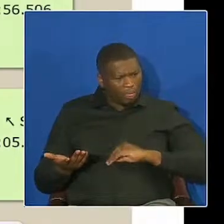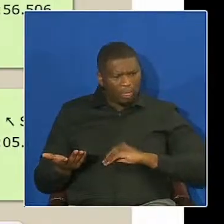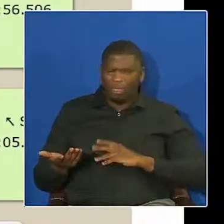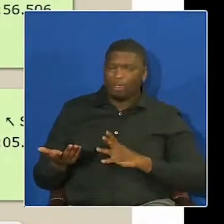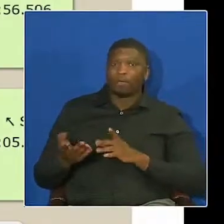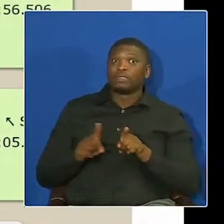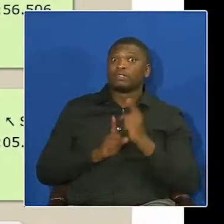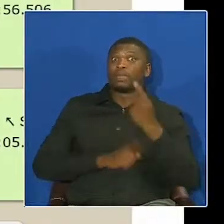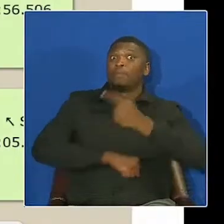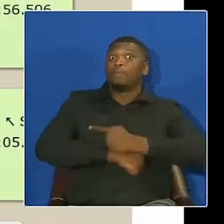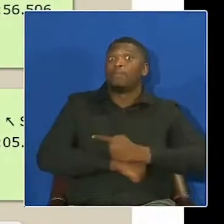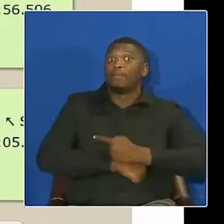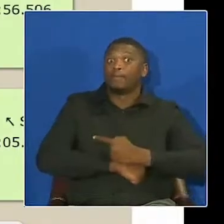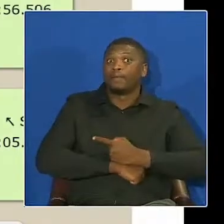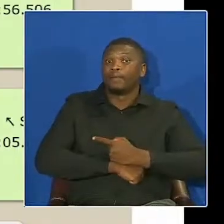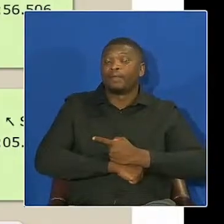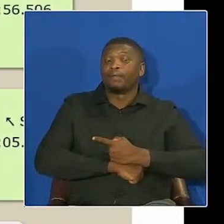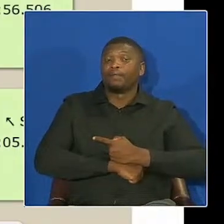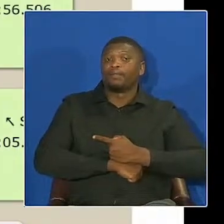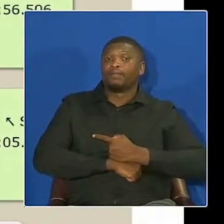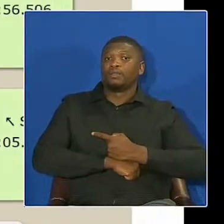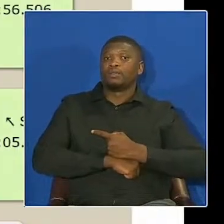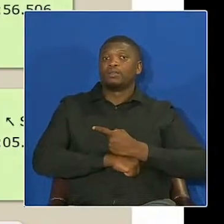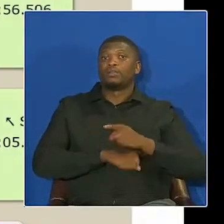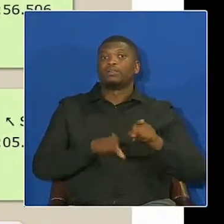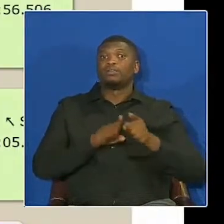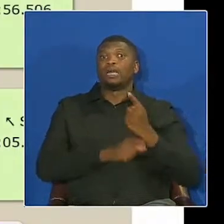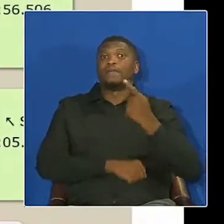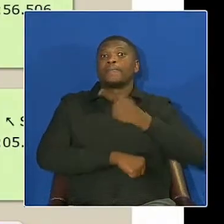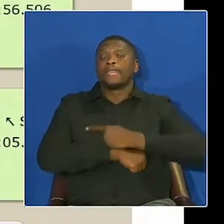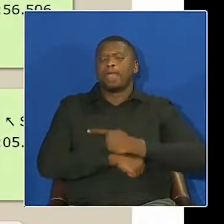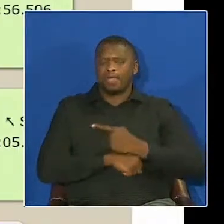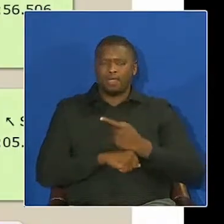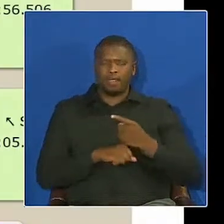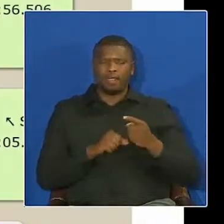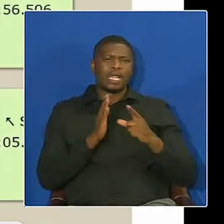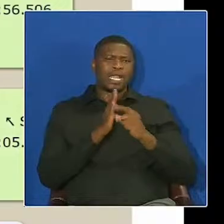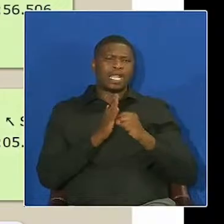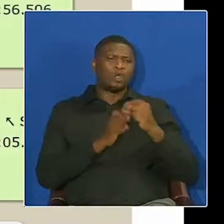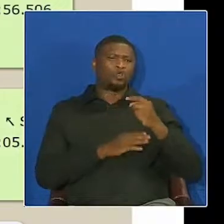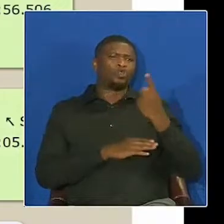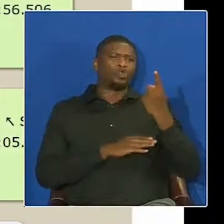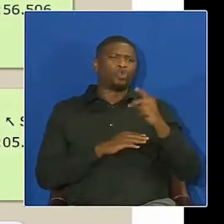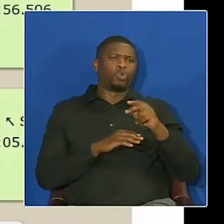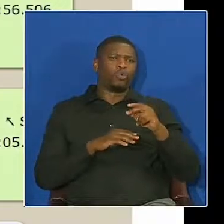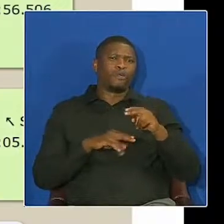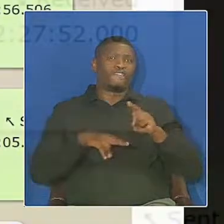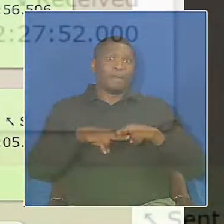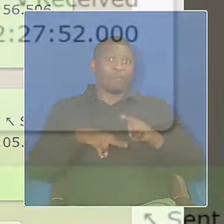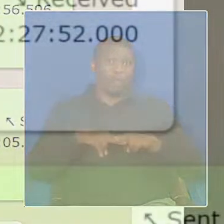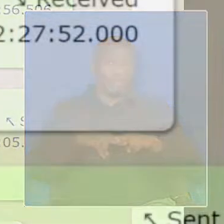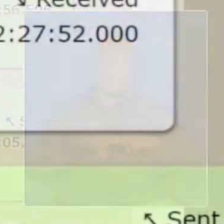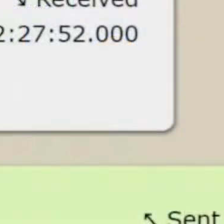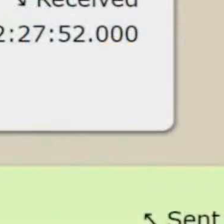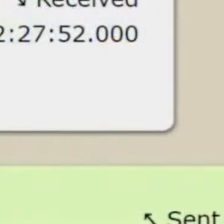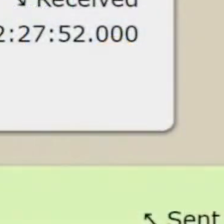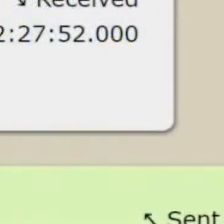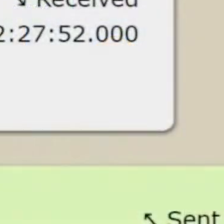the same day, on the 2nd of February, Mr. Mokhotsi is